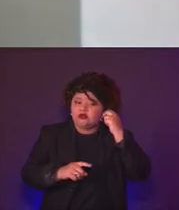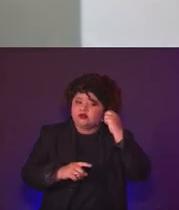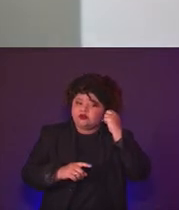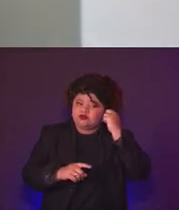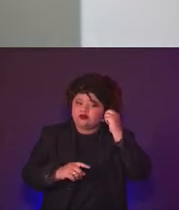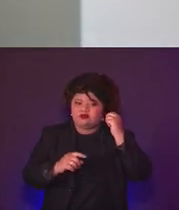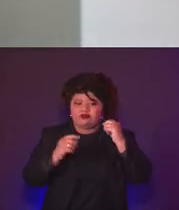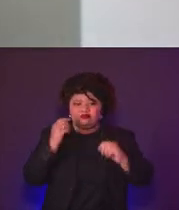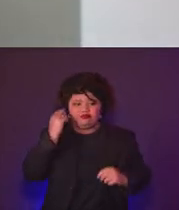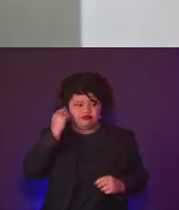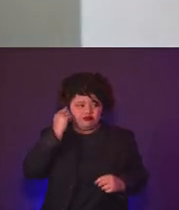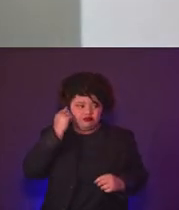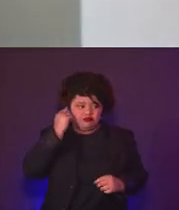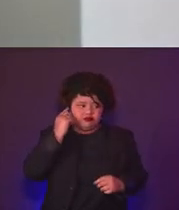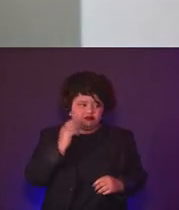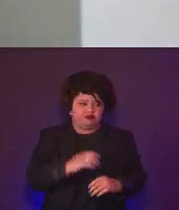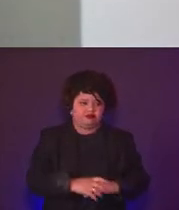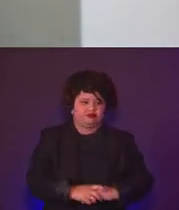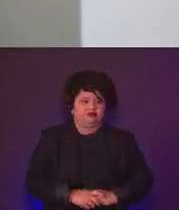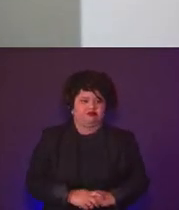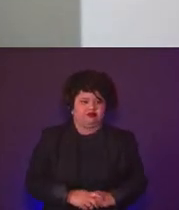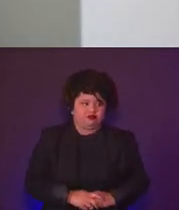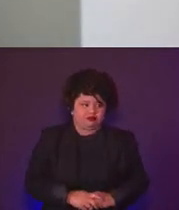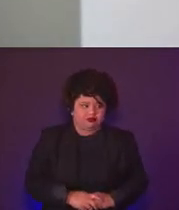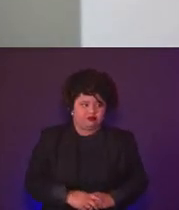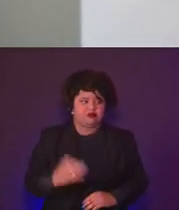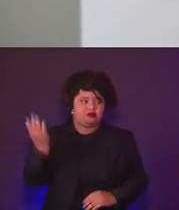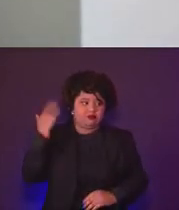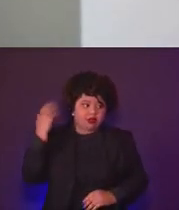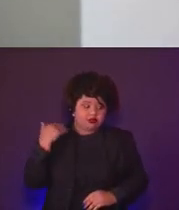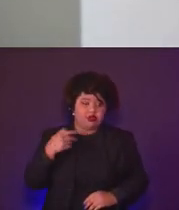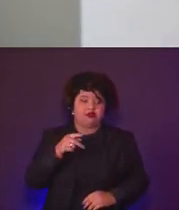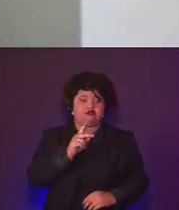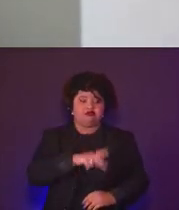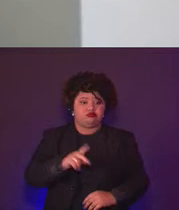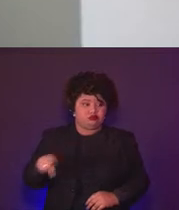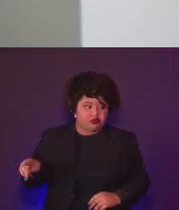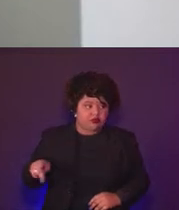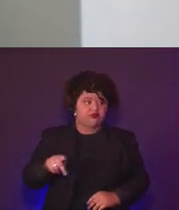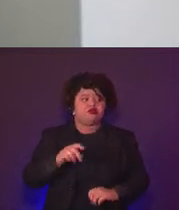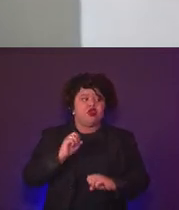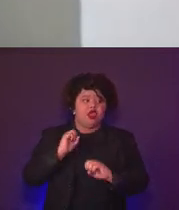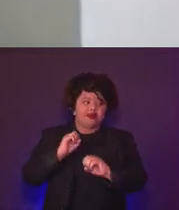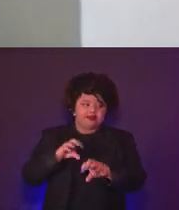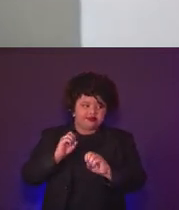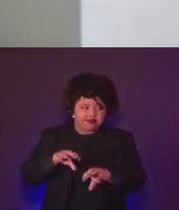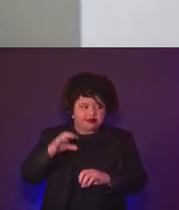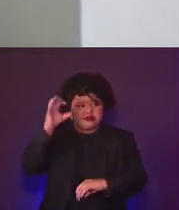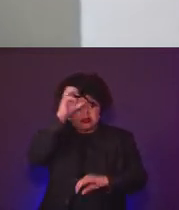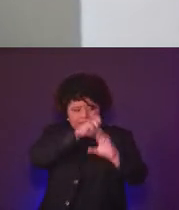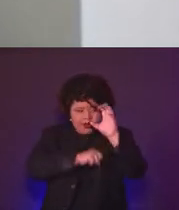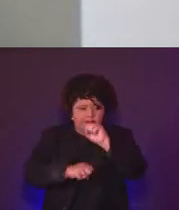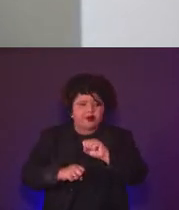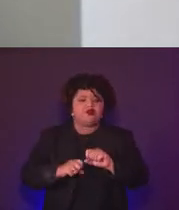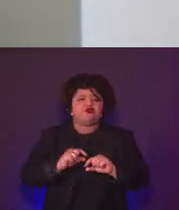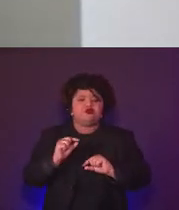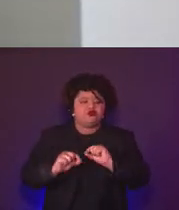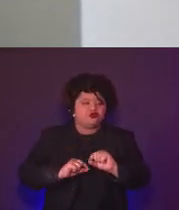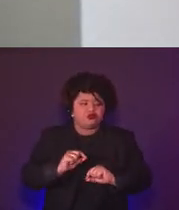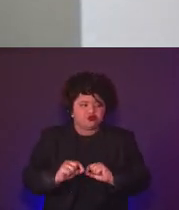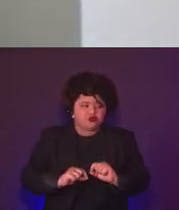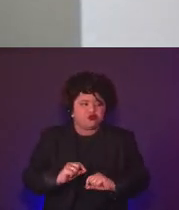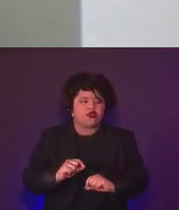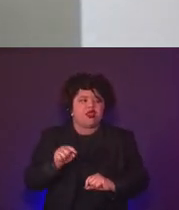that. What I, as a teacher now, looking back at how I learned from him, he was very